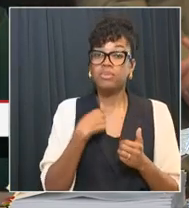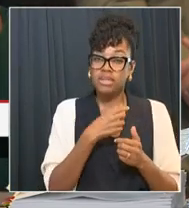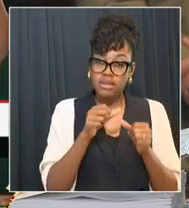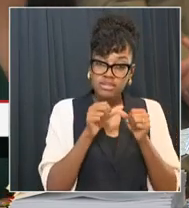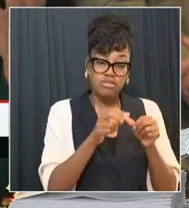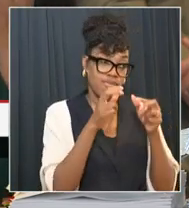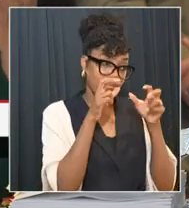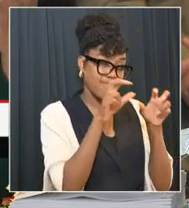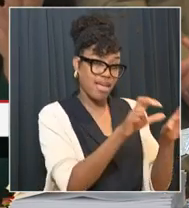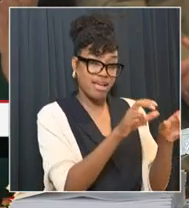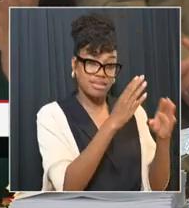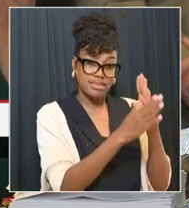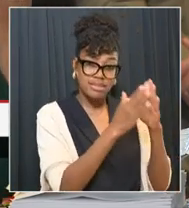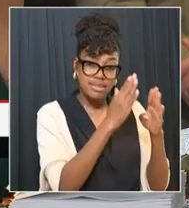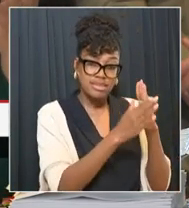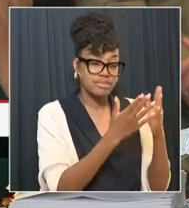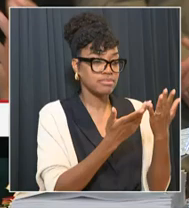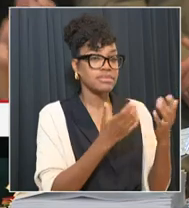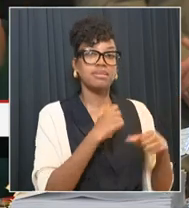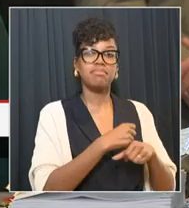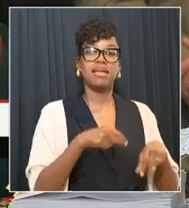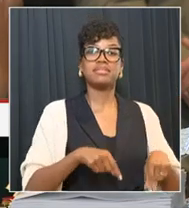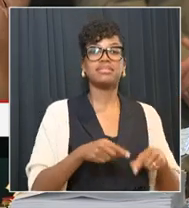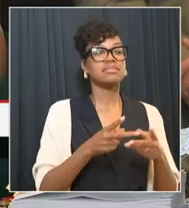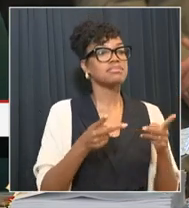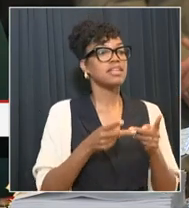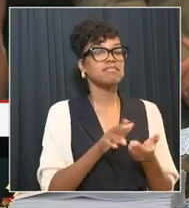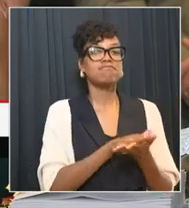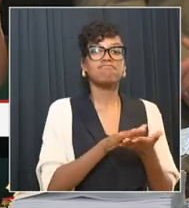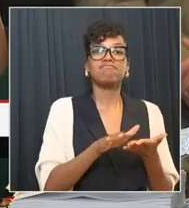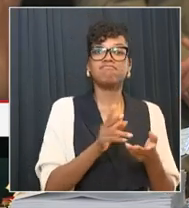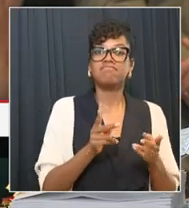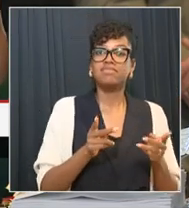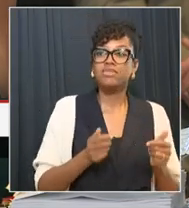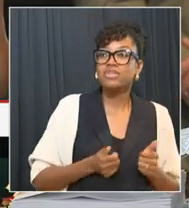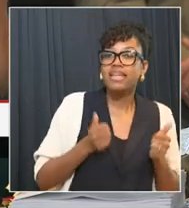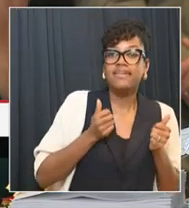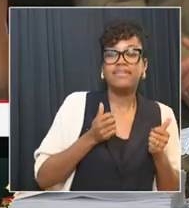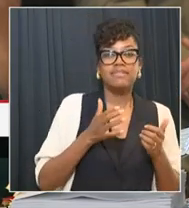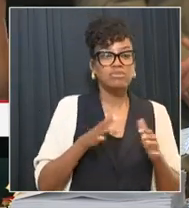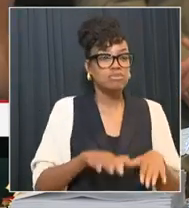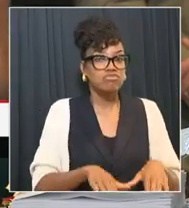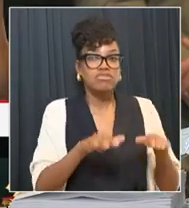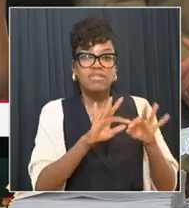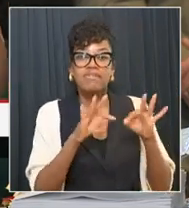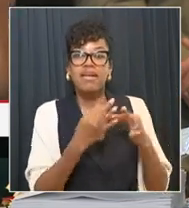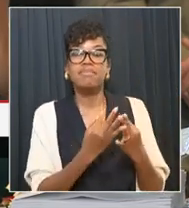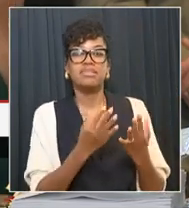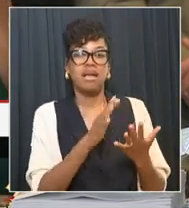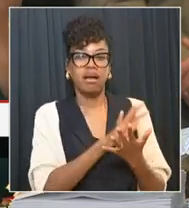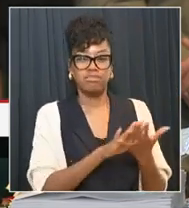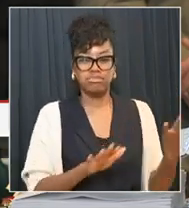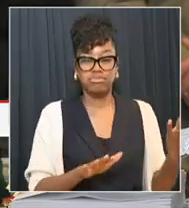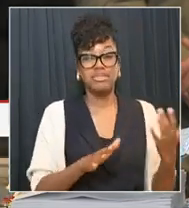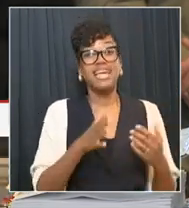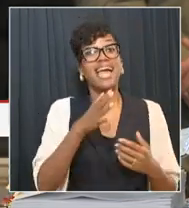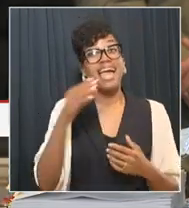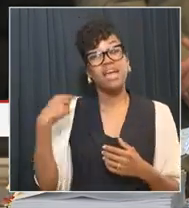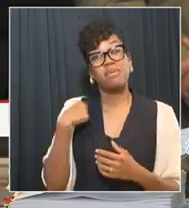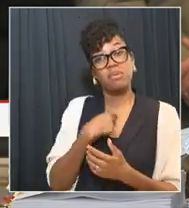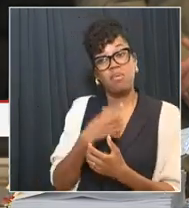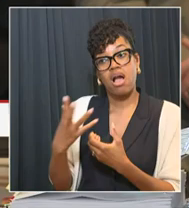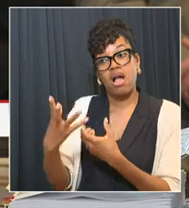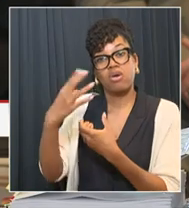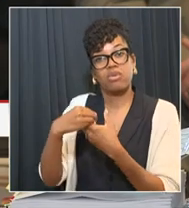in, to raise a family in. And we want to be an inclusive city. So I don't want to